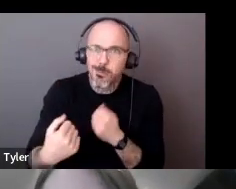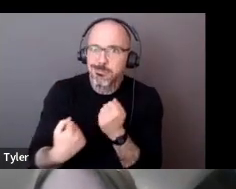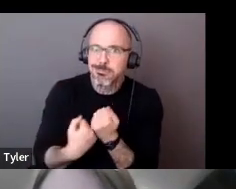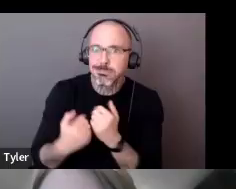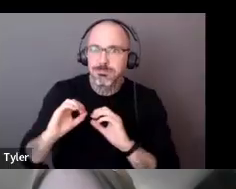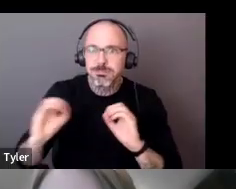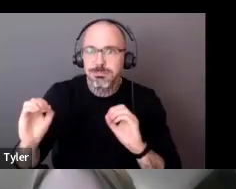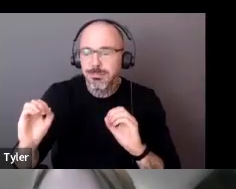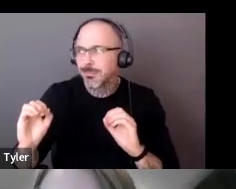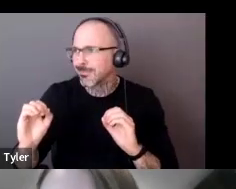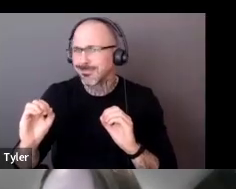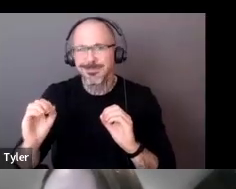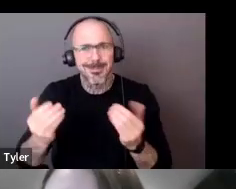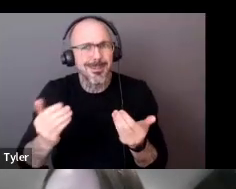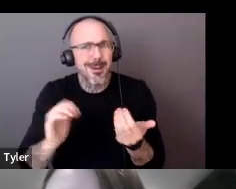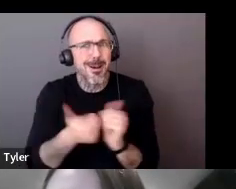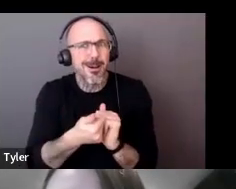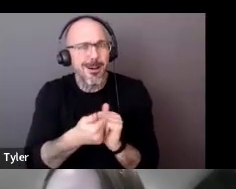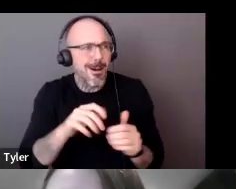circle.